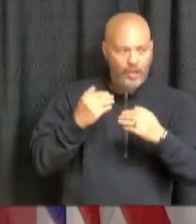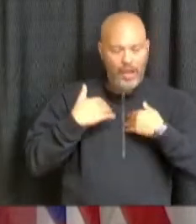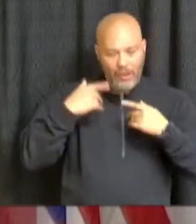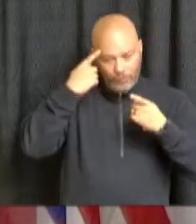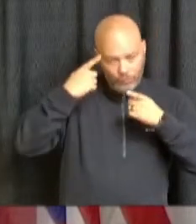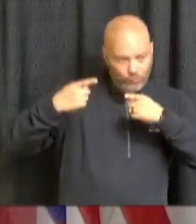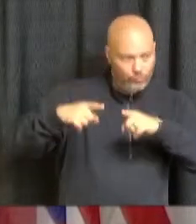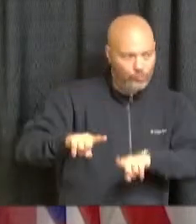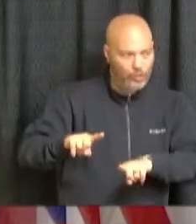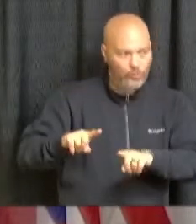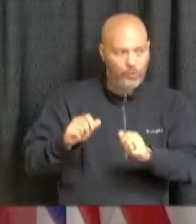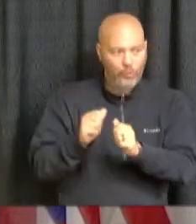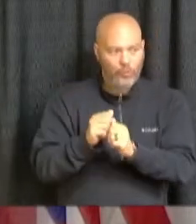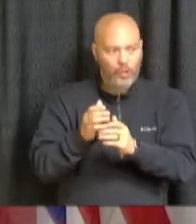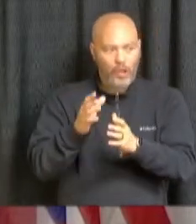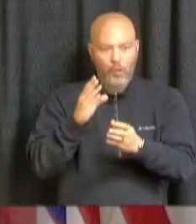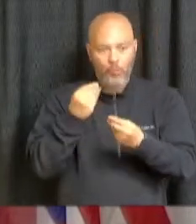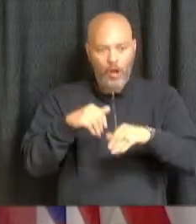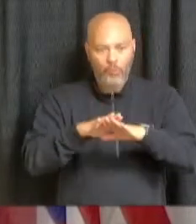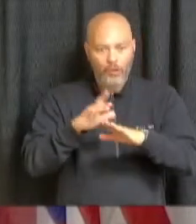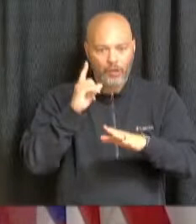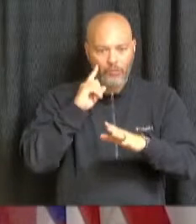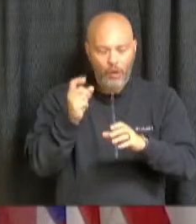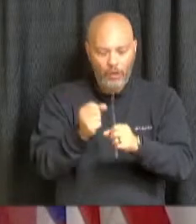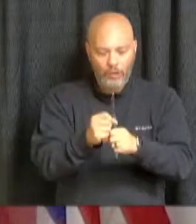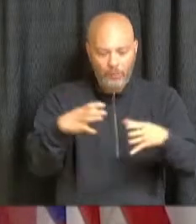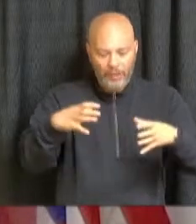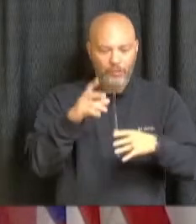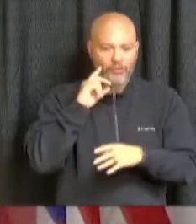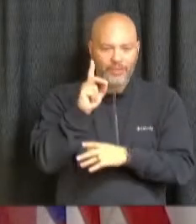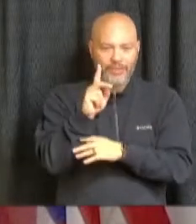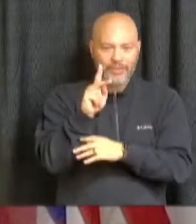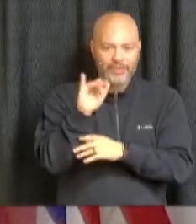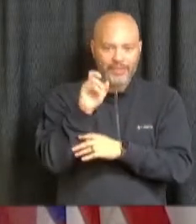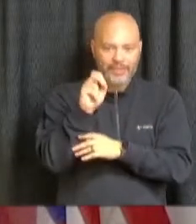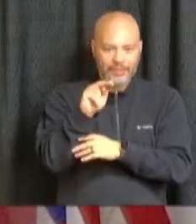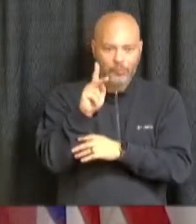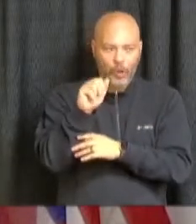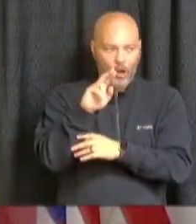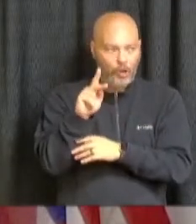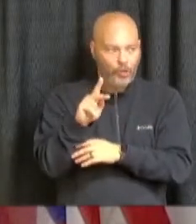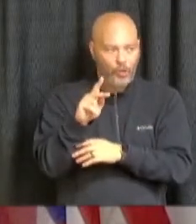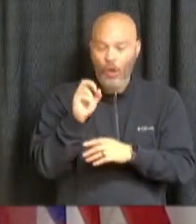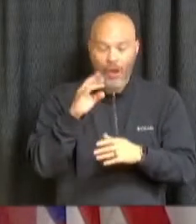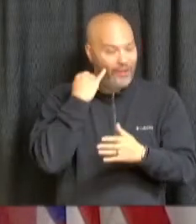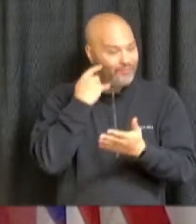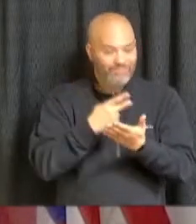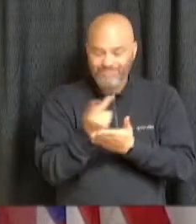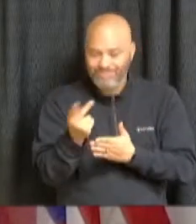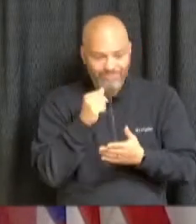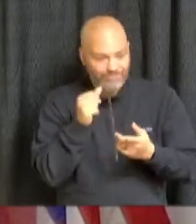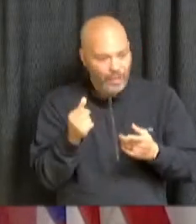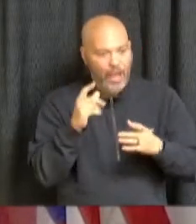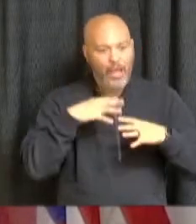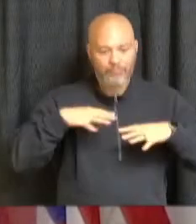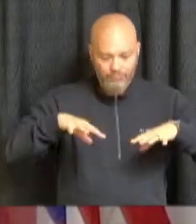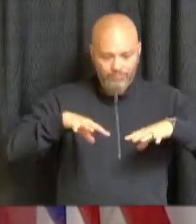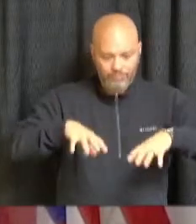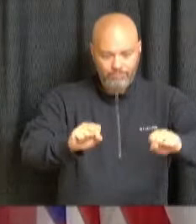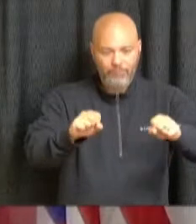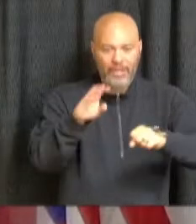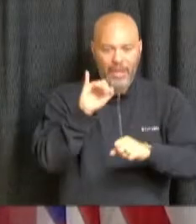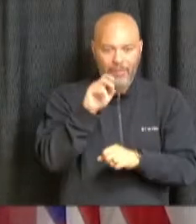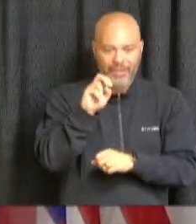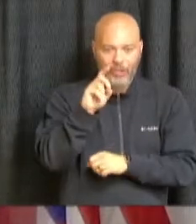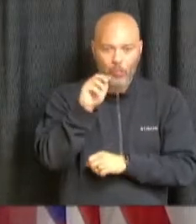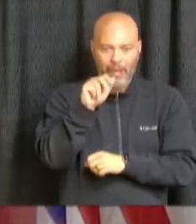into an agreement to acquire property for expansion of Dixon Park, or should negotiations fail, to pursue condemnation through